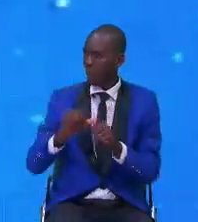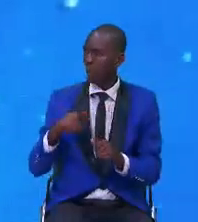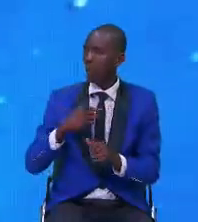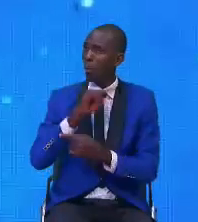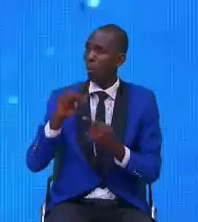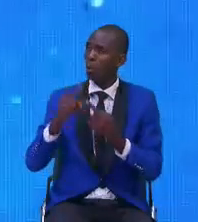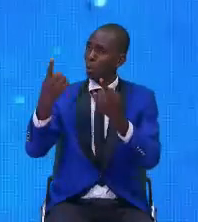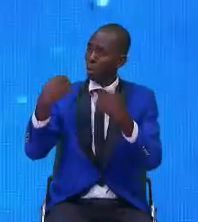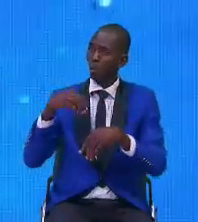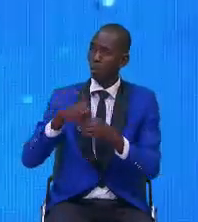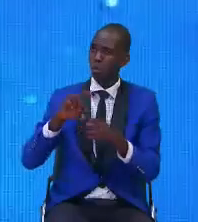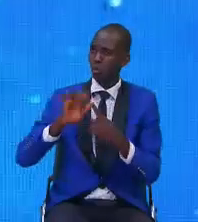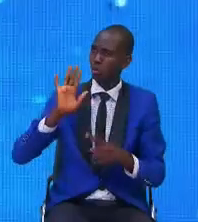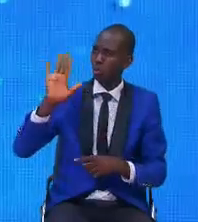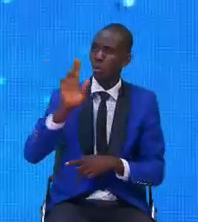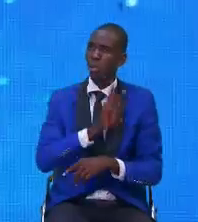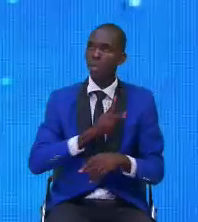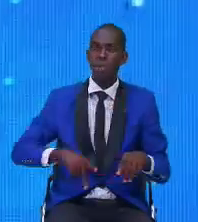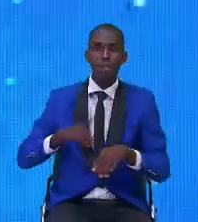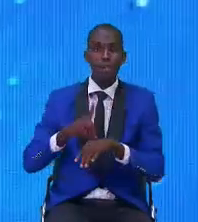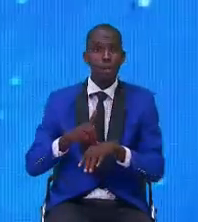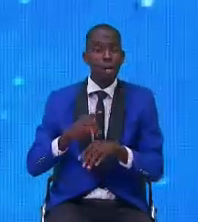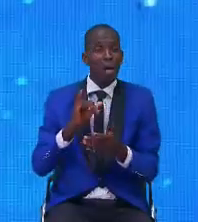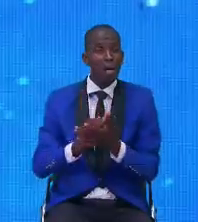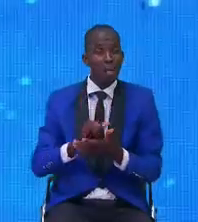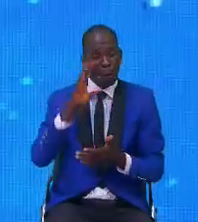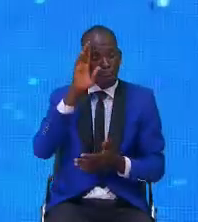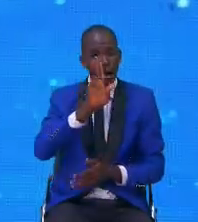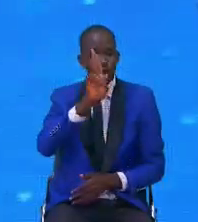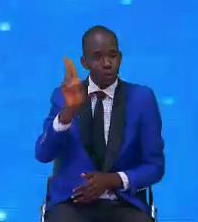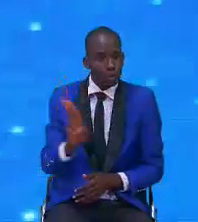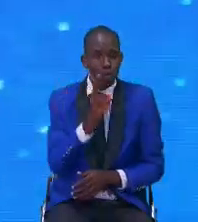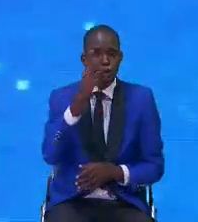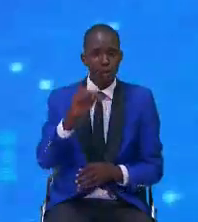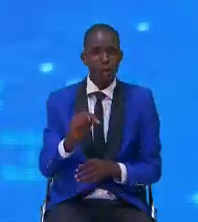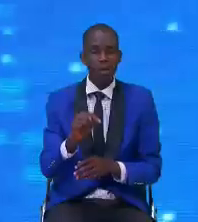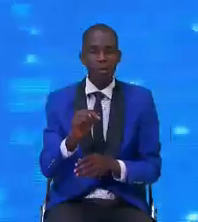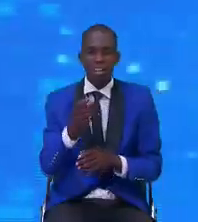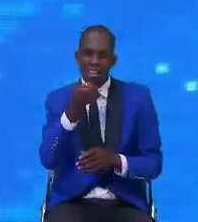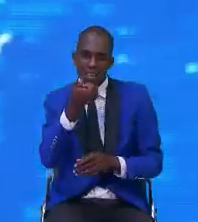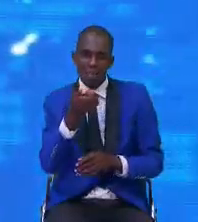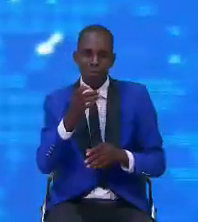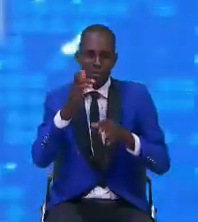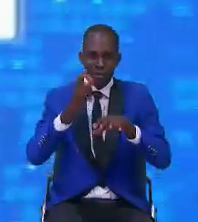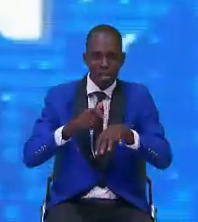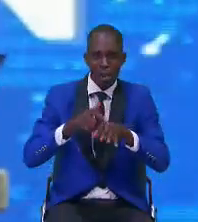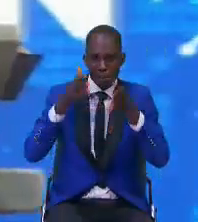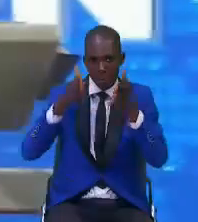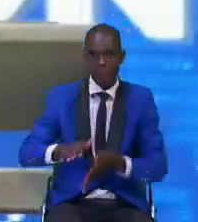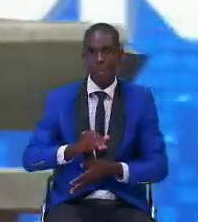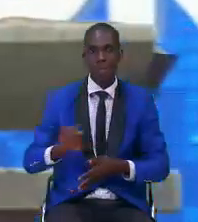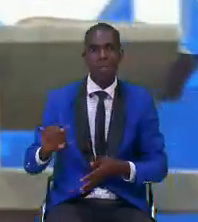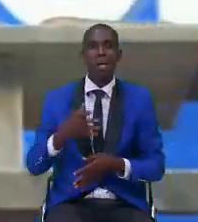said, Lord, remember me when you come into your kingdom. And he made the proper use of the